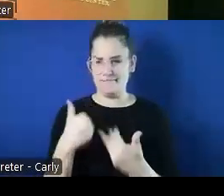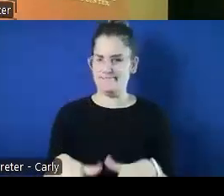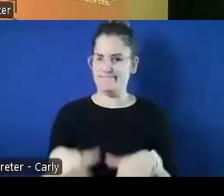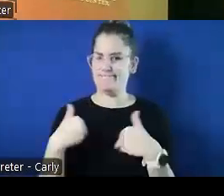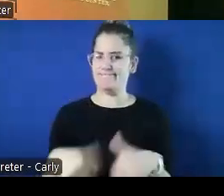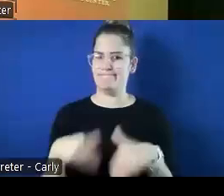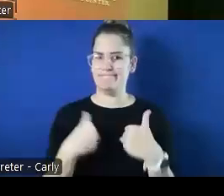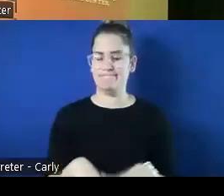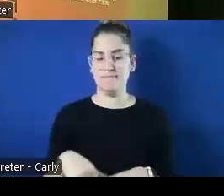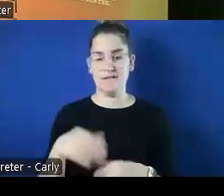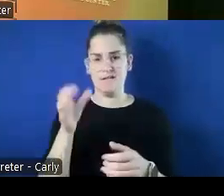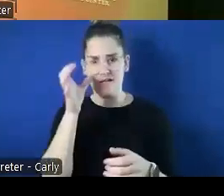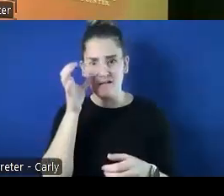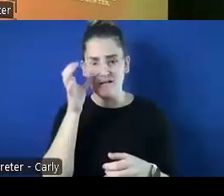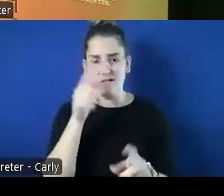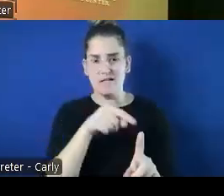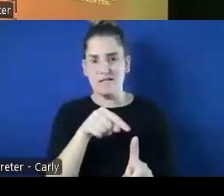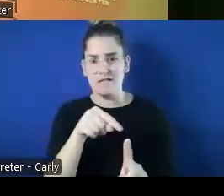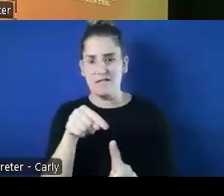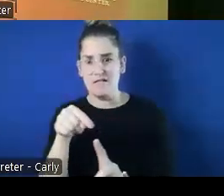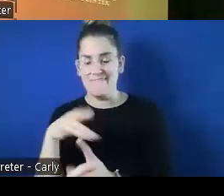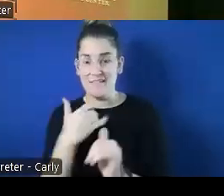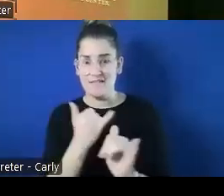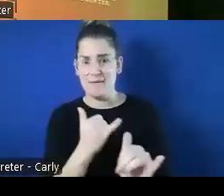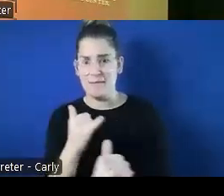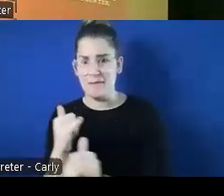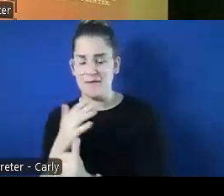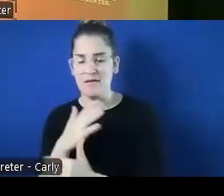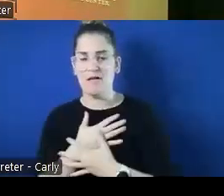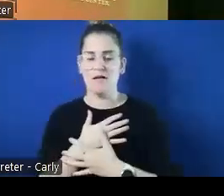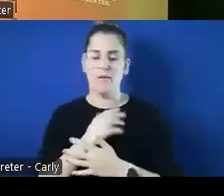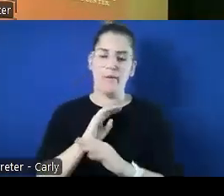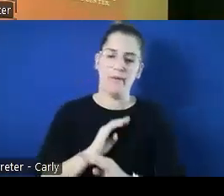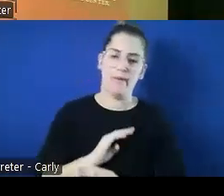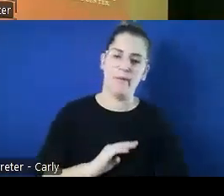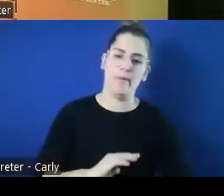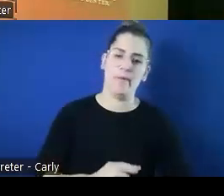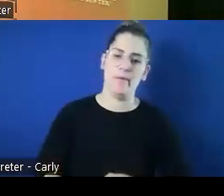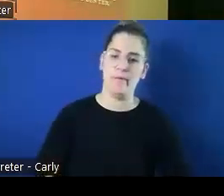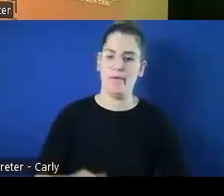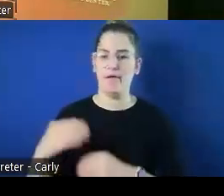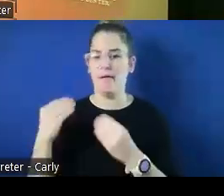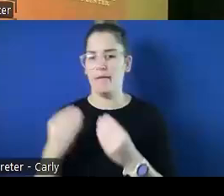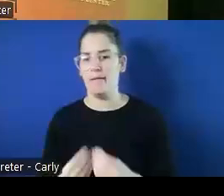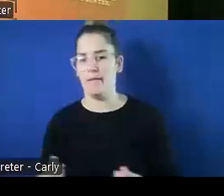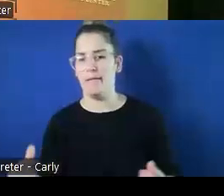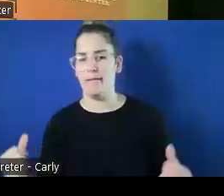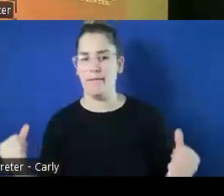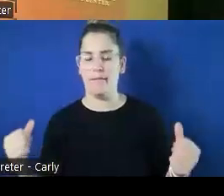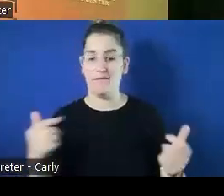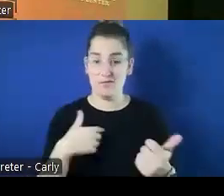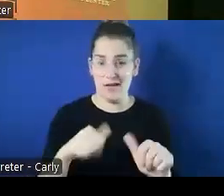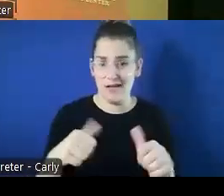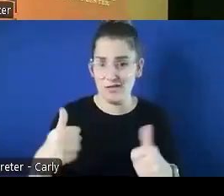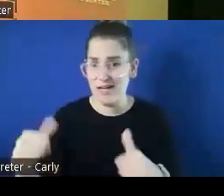After you hear so many people feeling the same way that you felt at one point, it relieves you a little bit. the whole trauma that we went through where we tried to help but